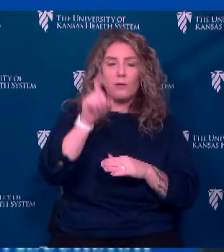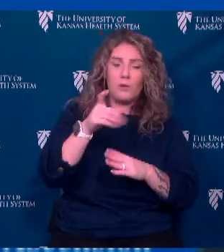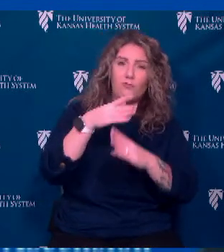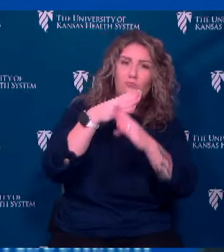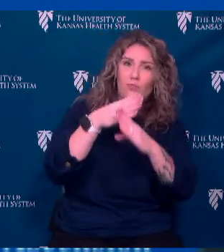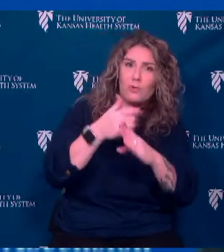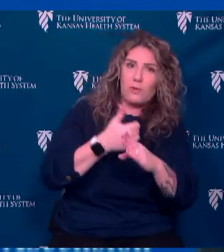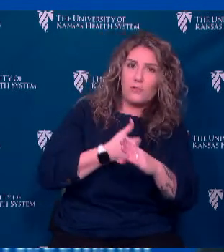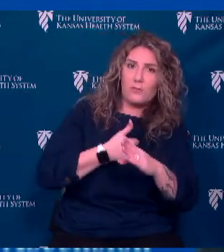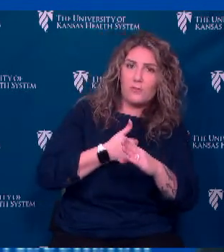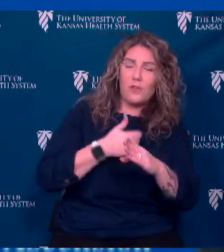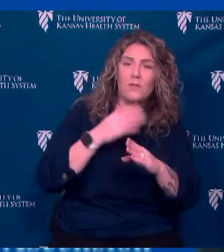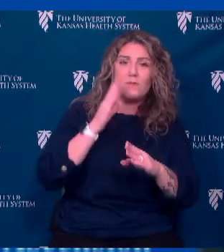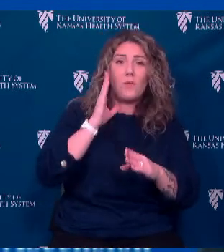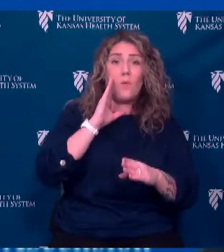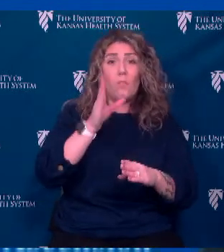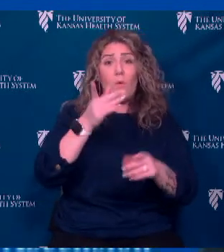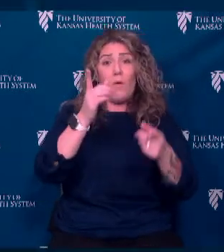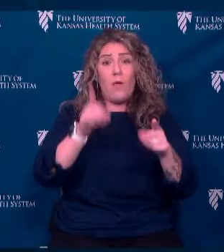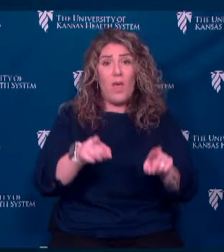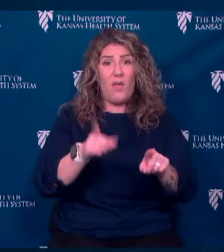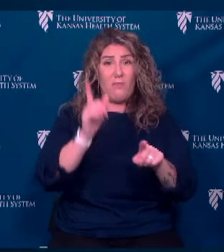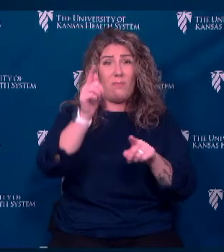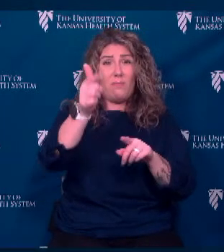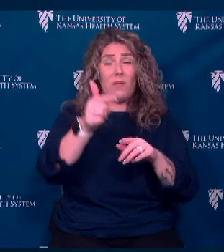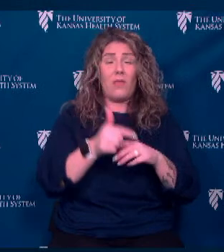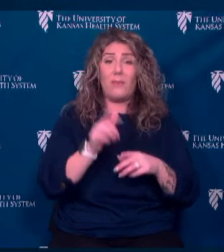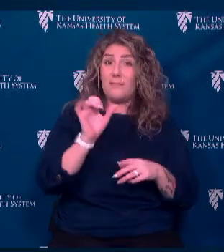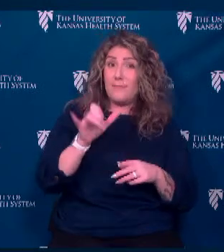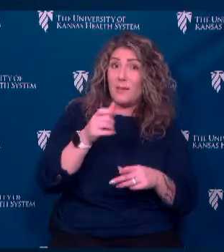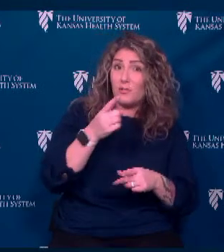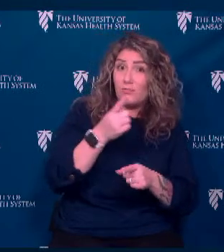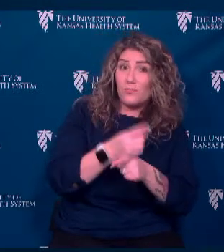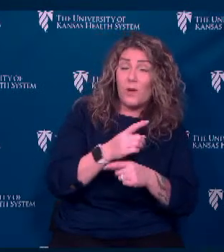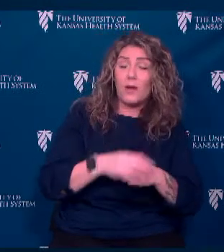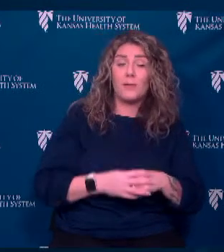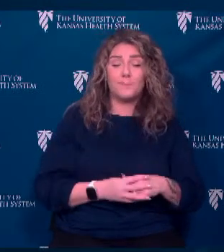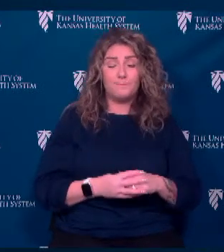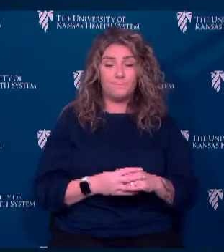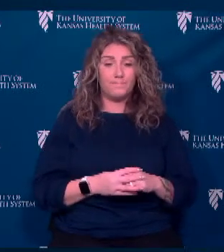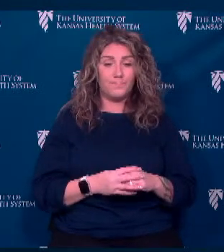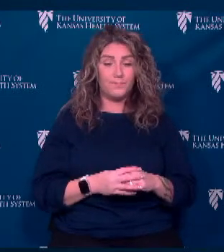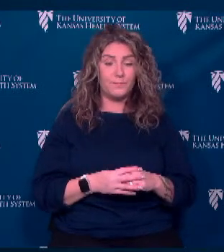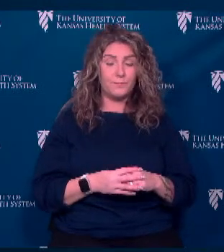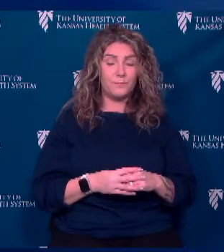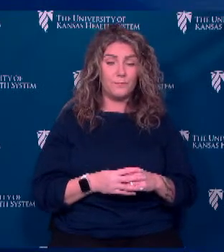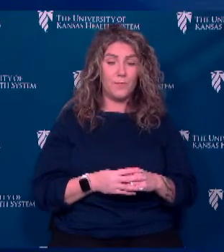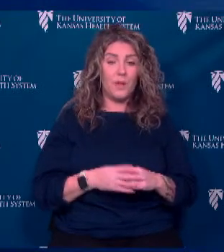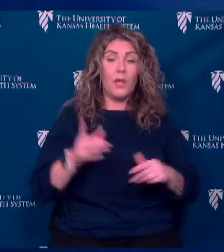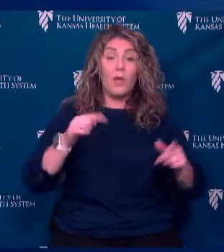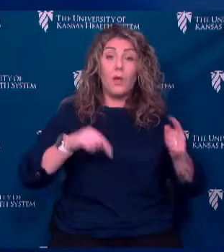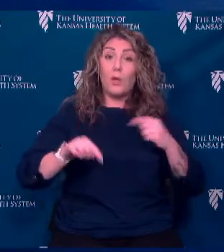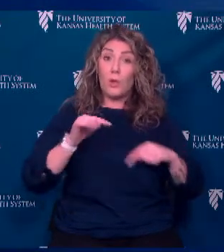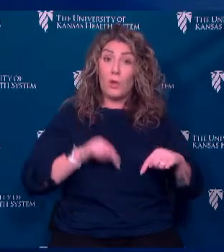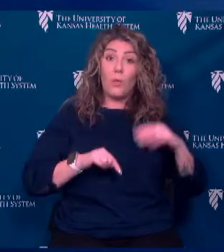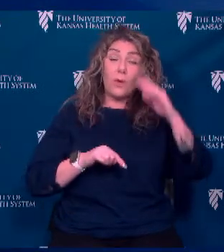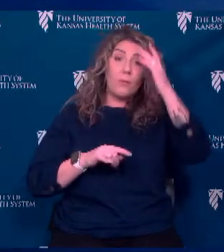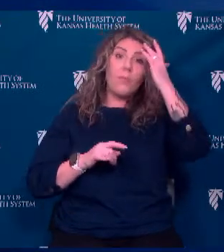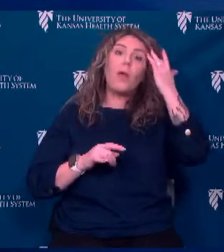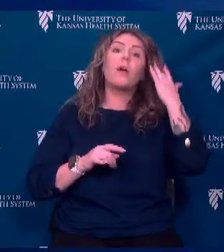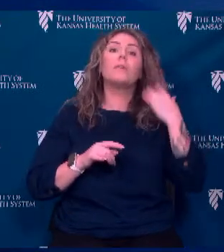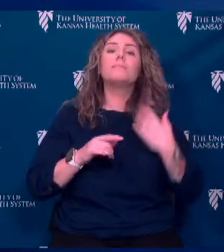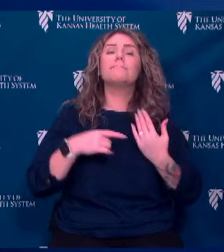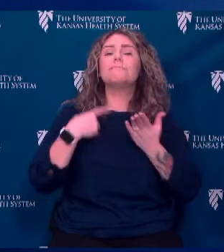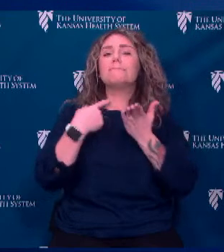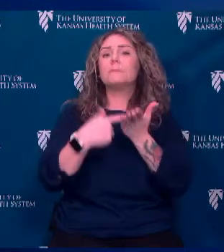that will happen over time. Yeah, I think that's right. And going back to some discussion